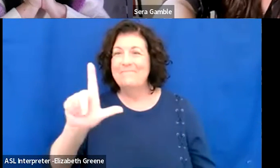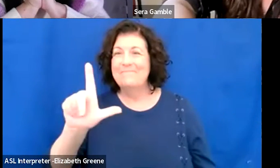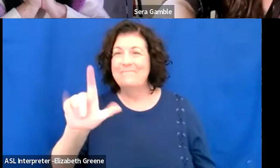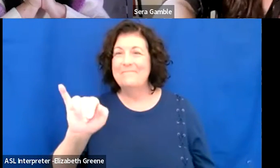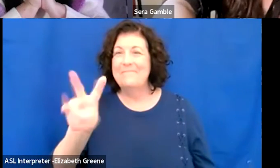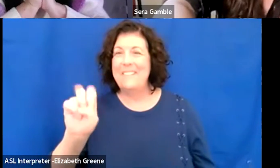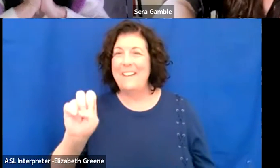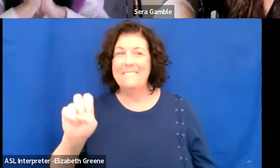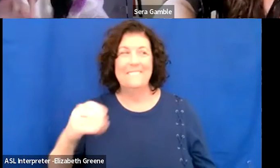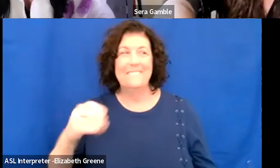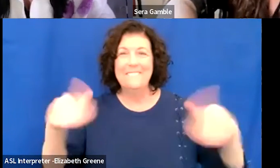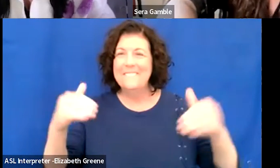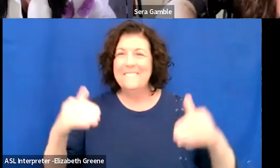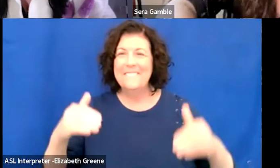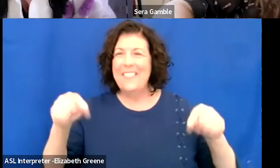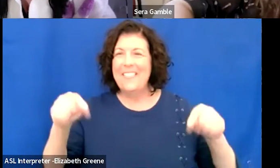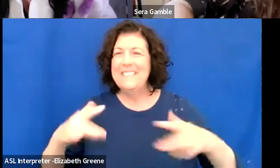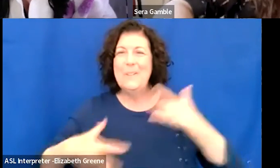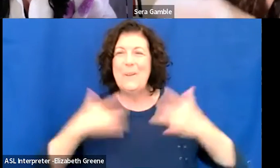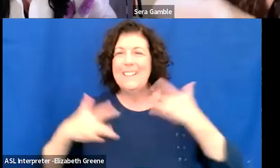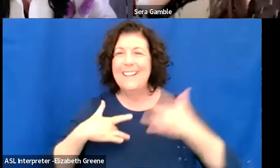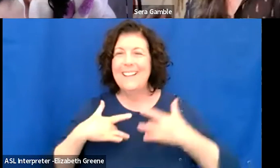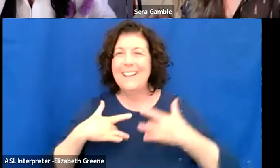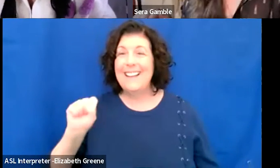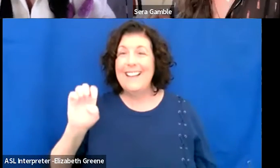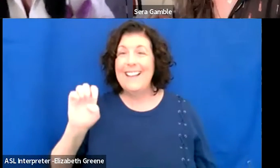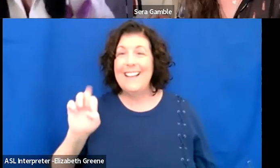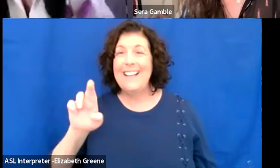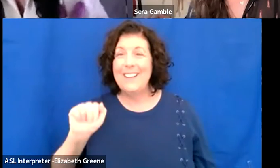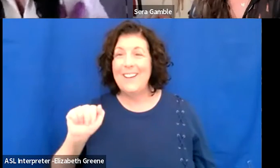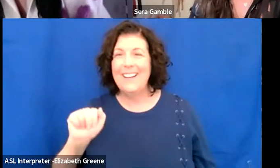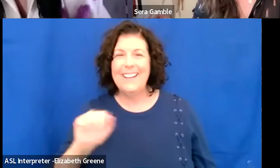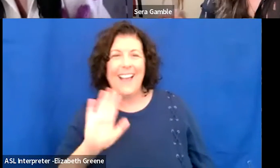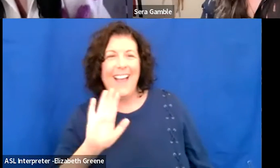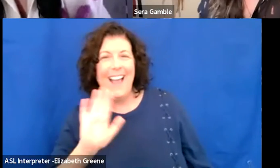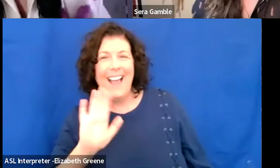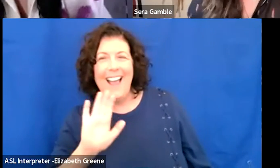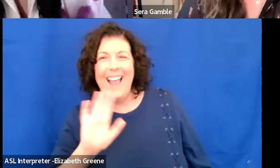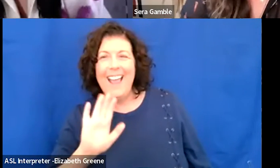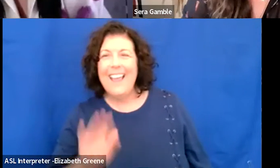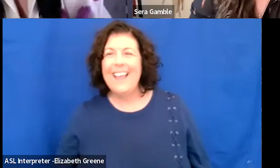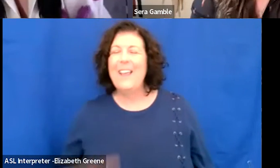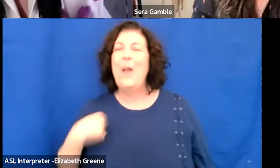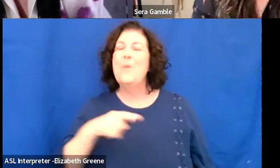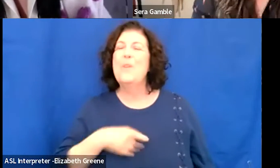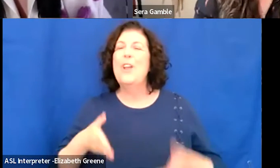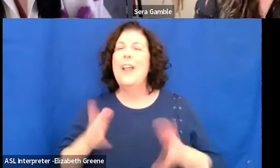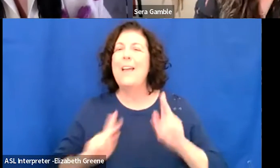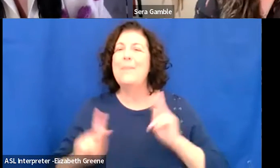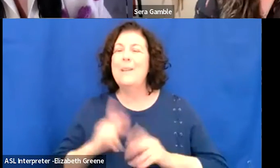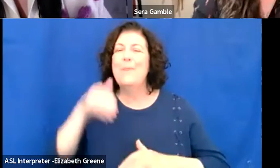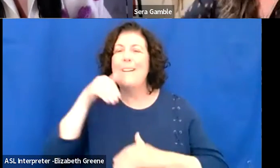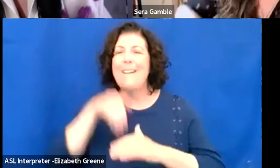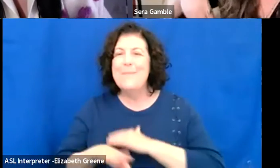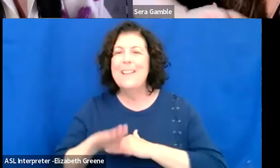We're live. This is so exciting. Sarah. Gloria, hi. Hi, we're just gonna let people come in